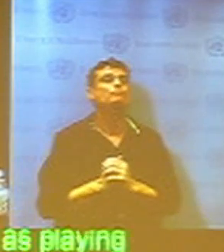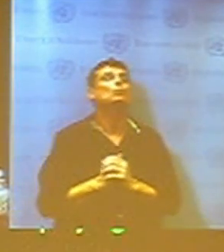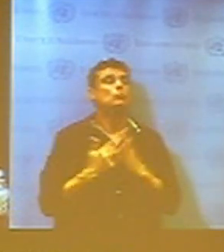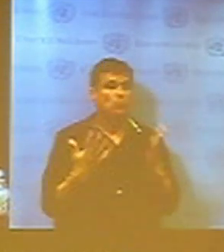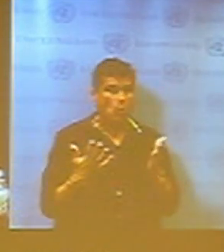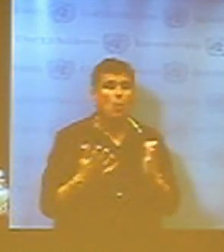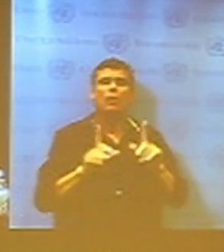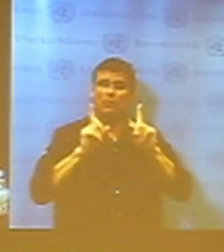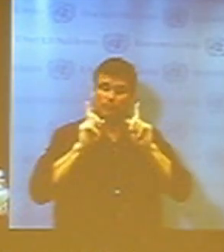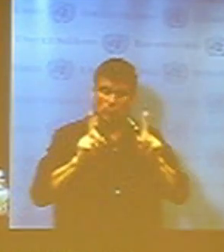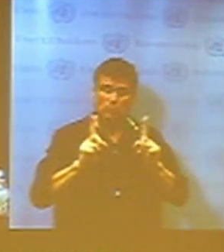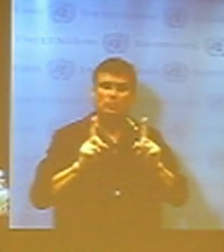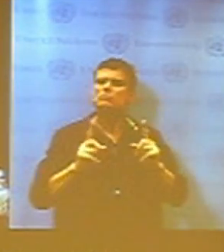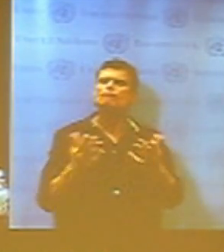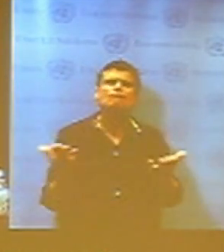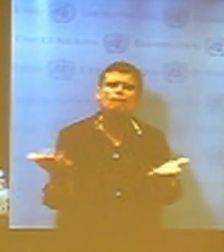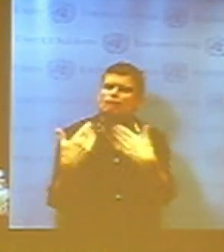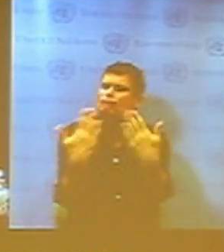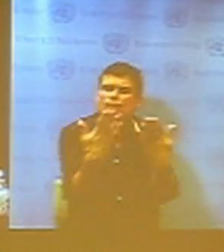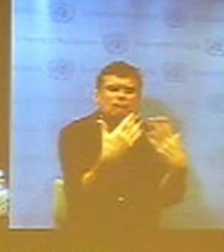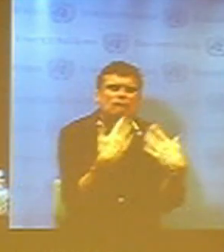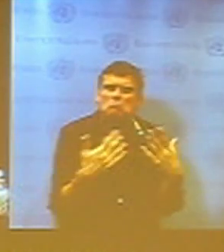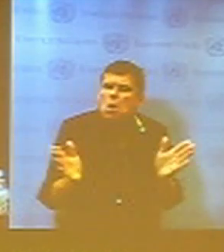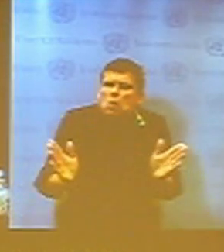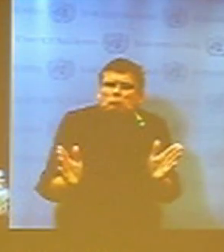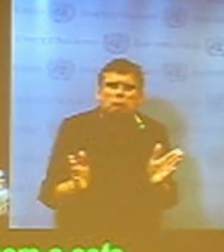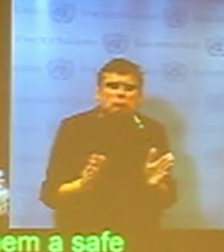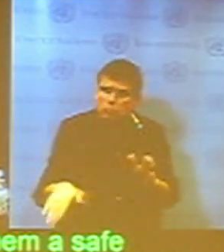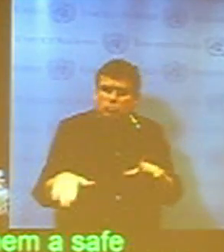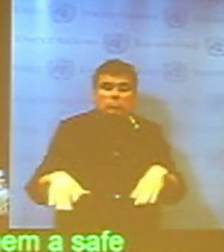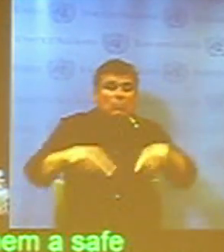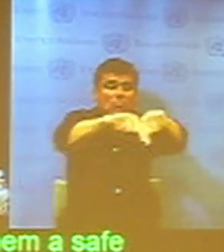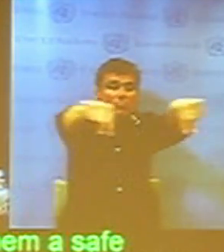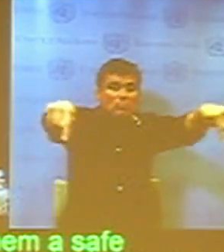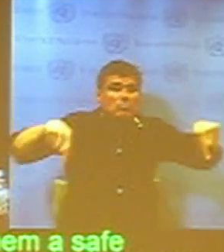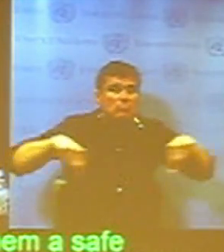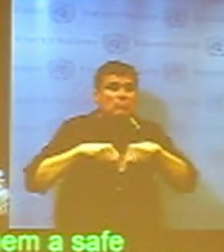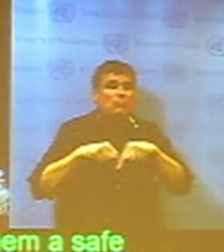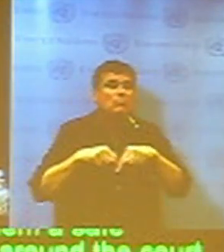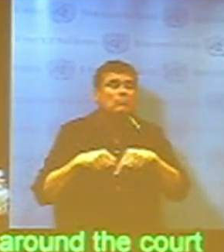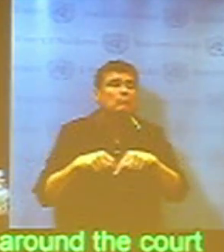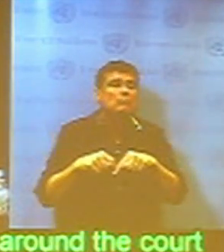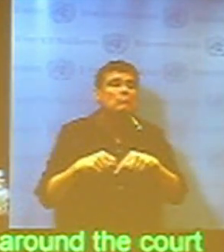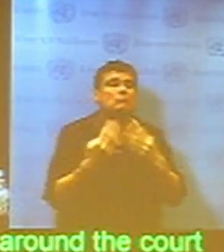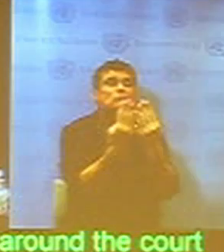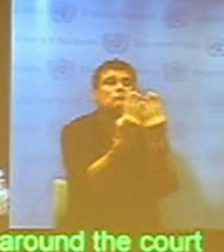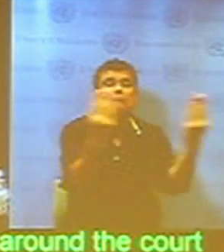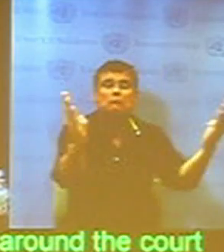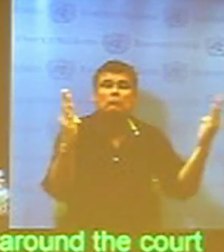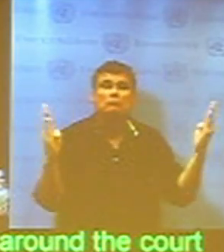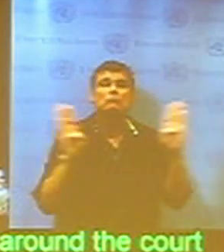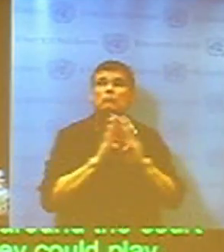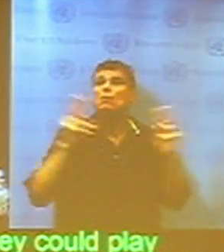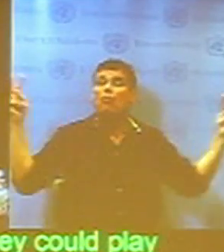a screen around the court where they would play so that they could play amongst themselves without anybody being able to see them. And this assuaged